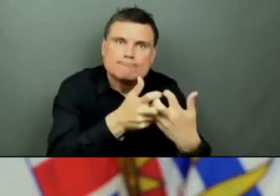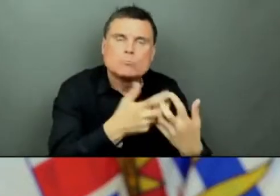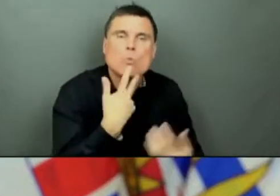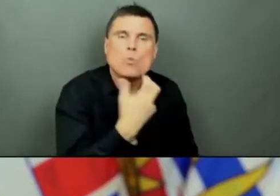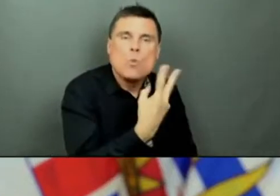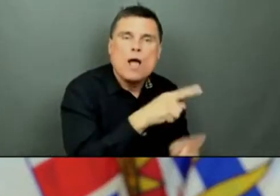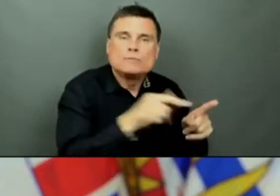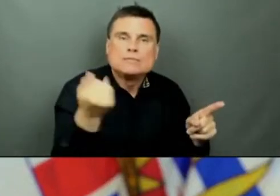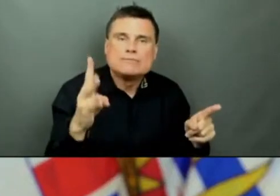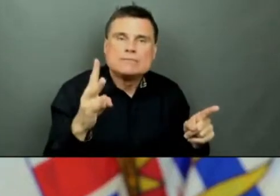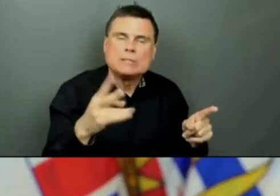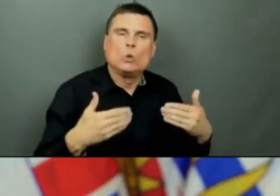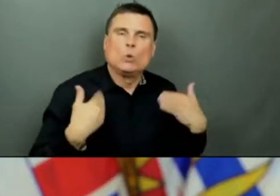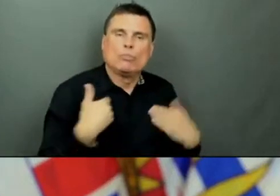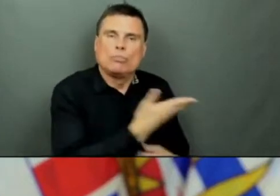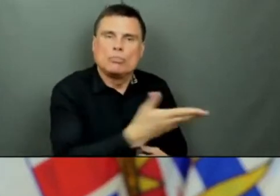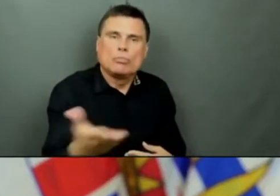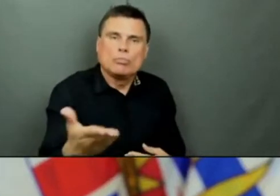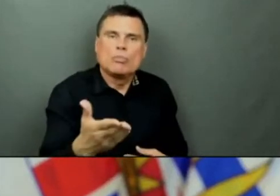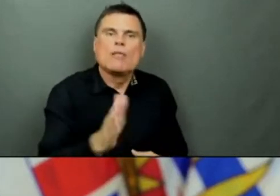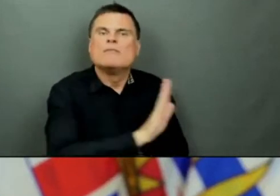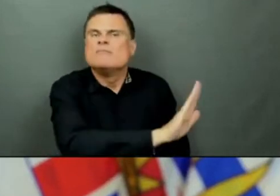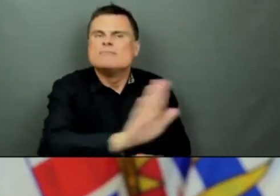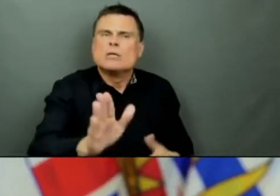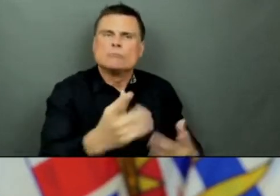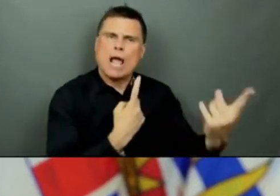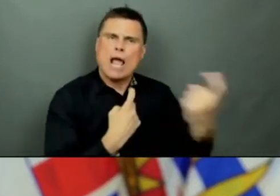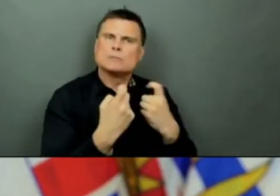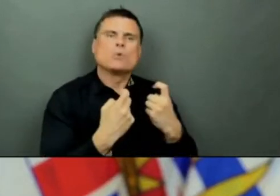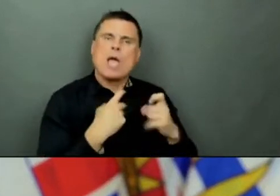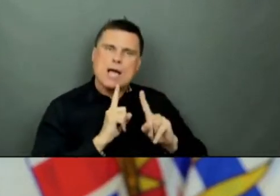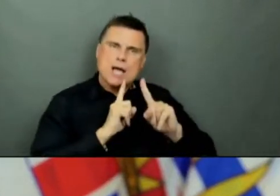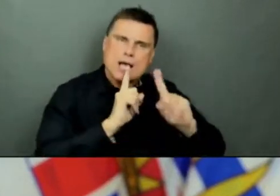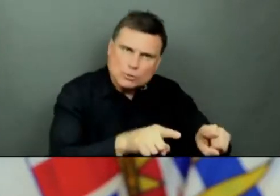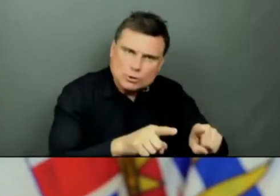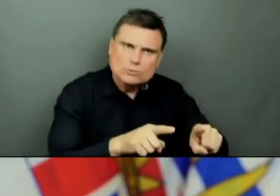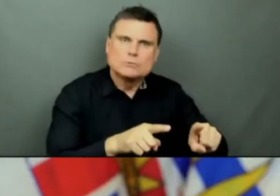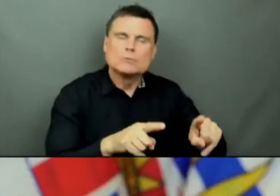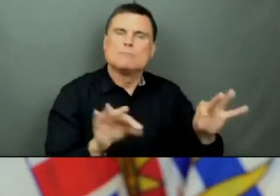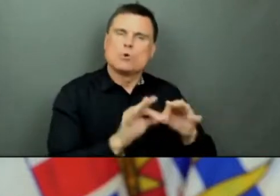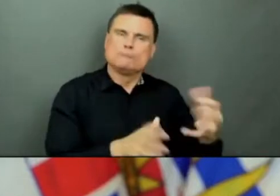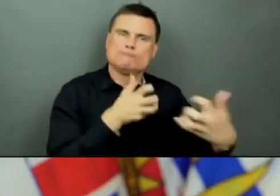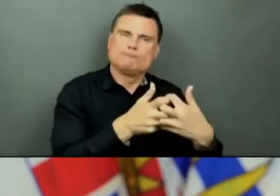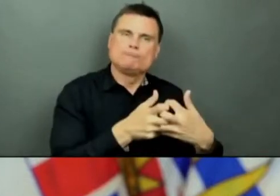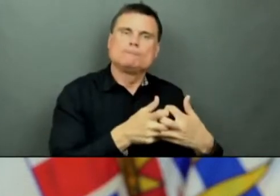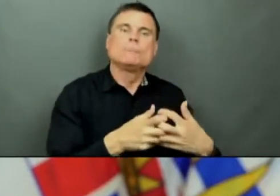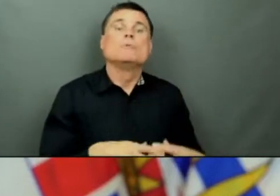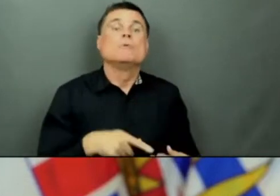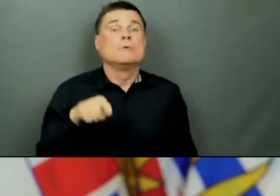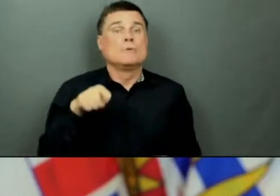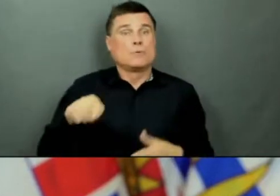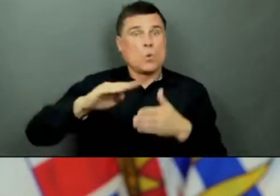come together. We'll be having after-school clinics. There'll be clinics through this weekend that people will be eligible for.